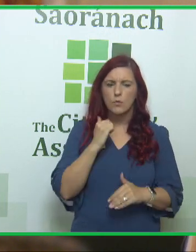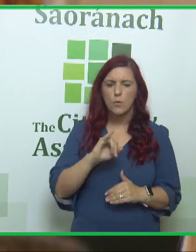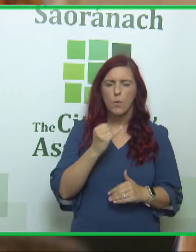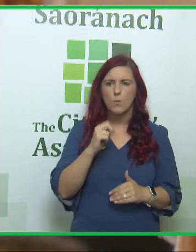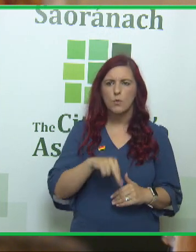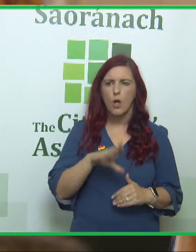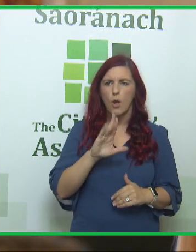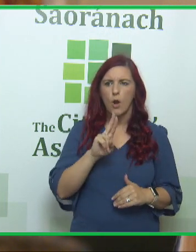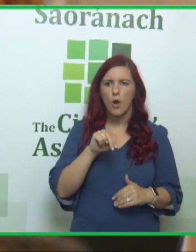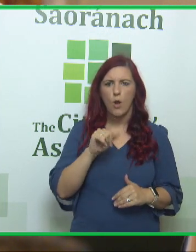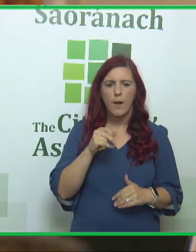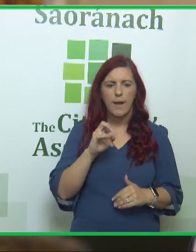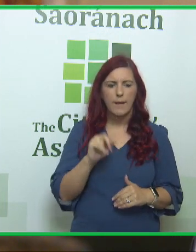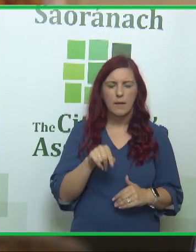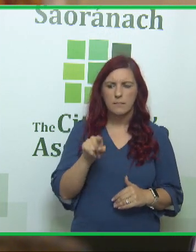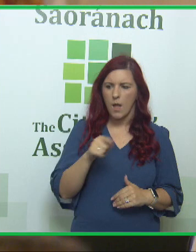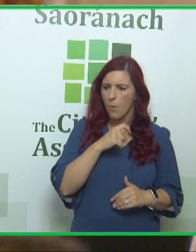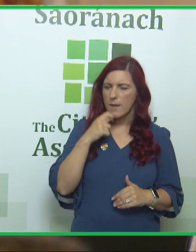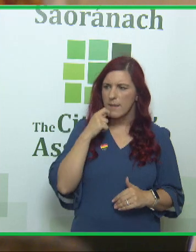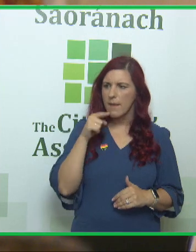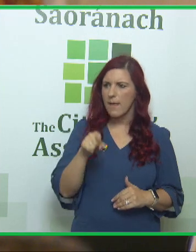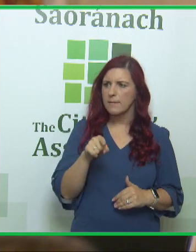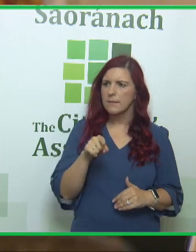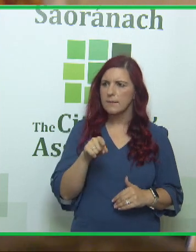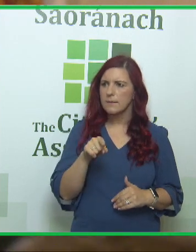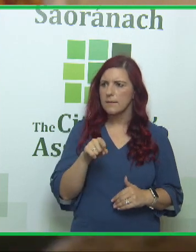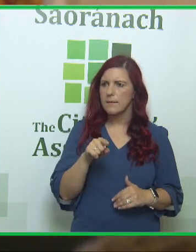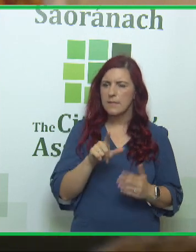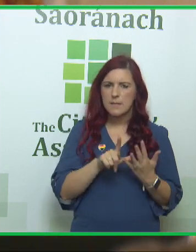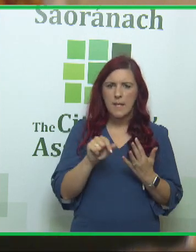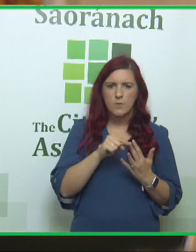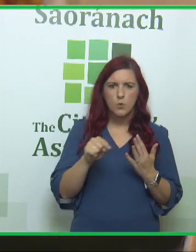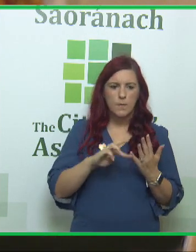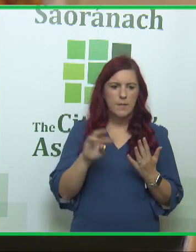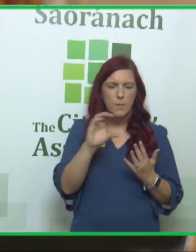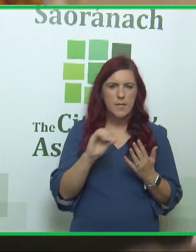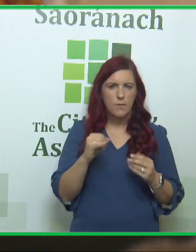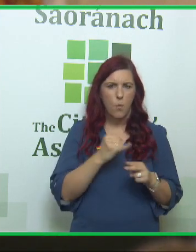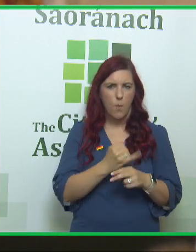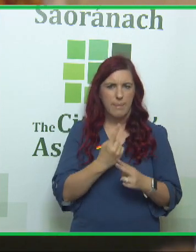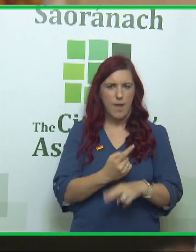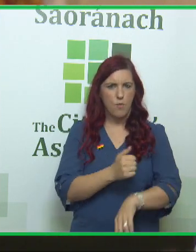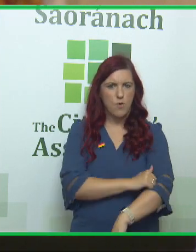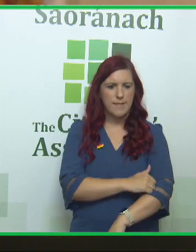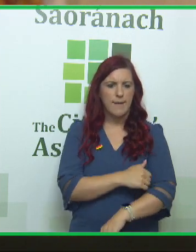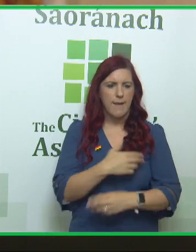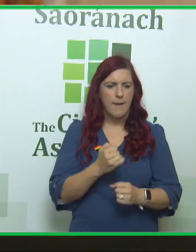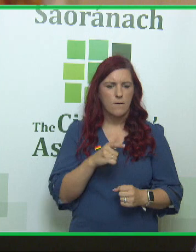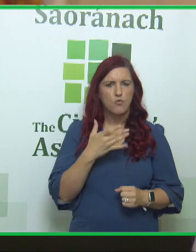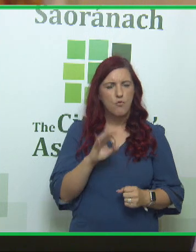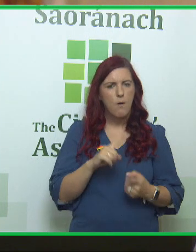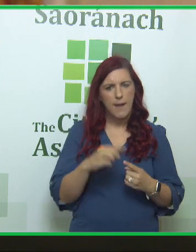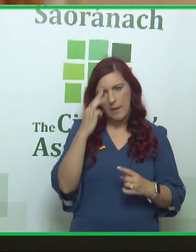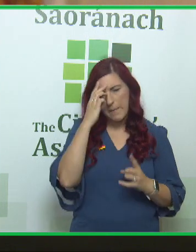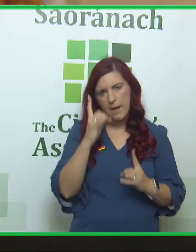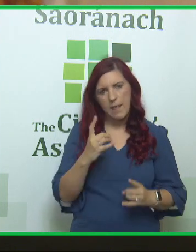of Mountjoy, claimed that 70 to 90% of his inmates had drug and mental